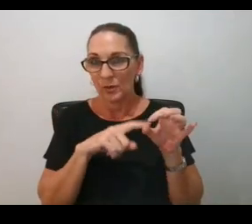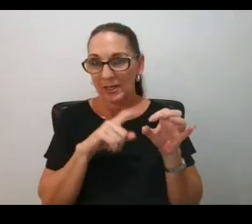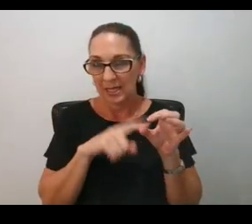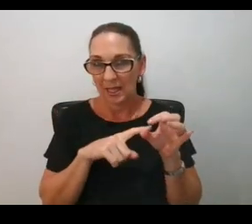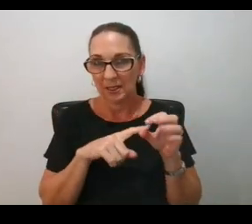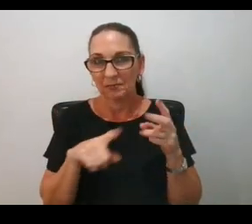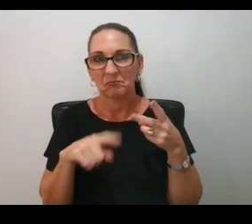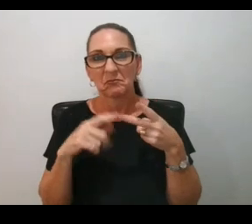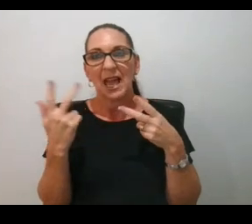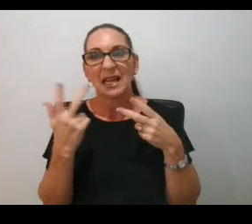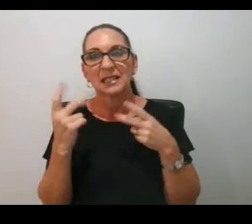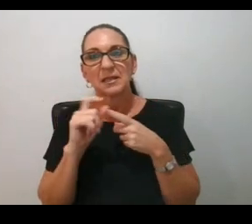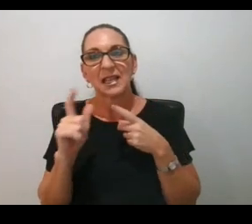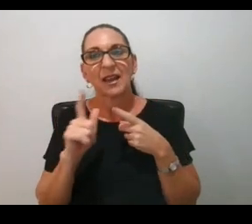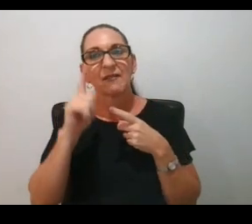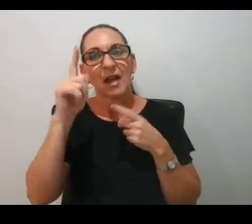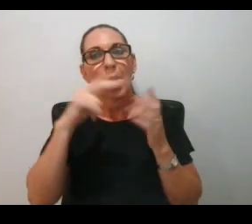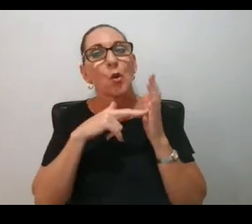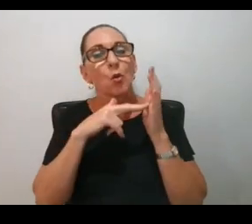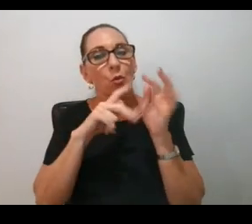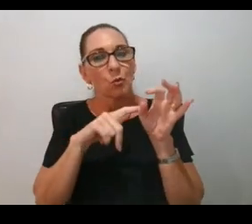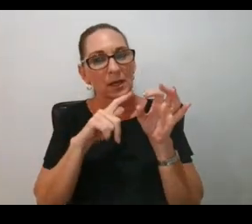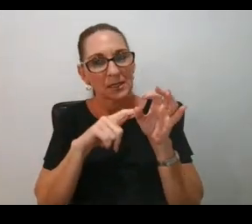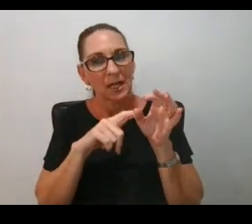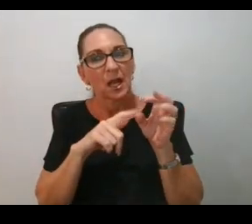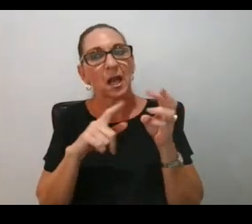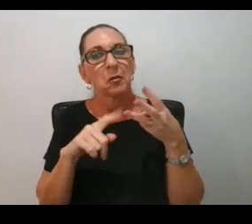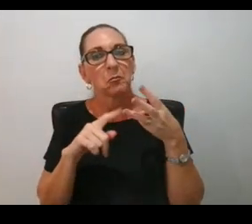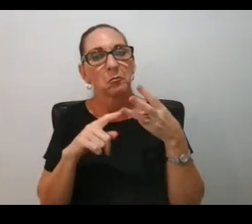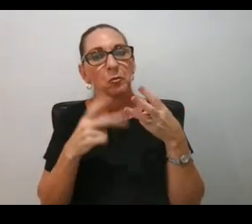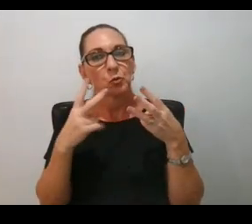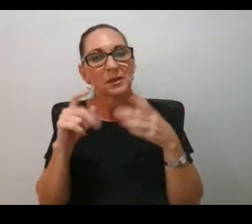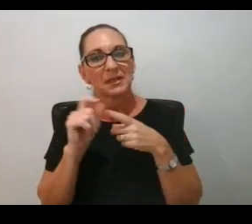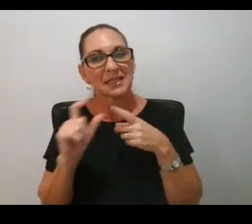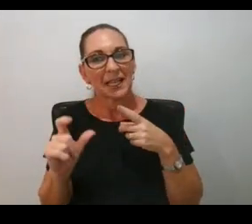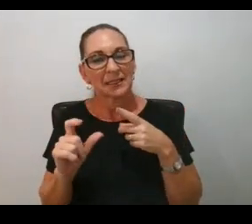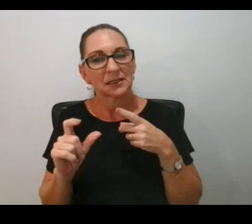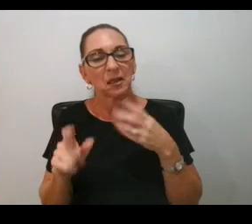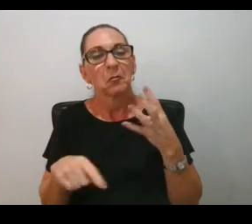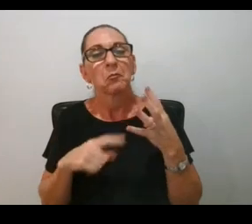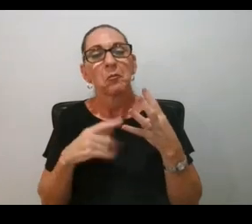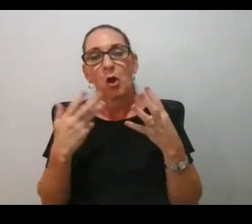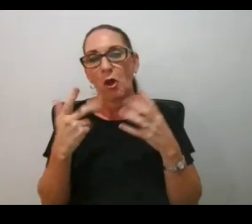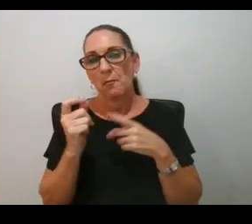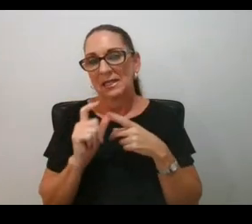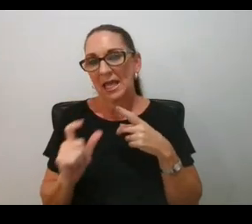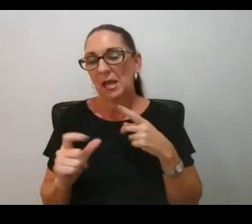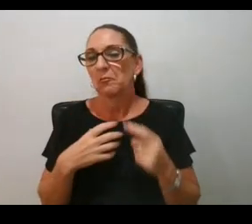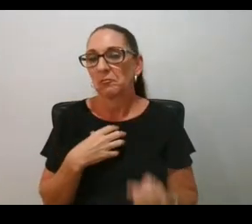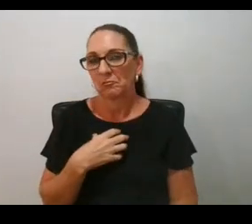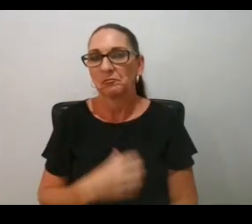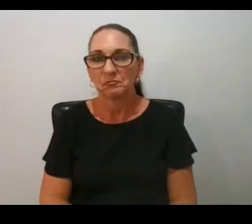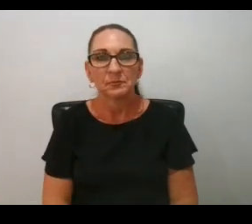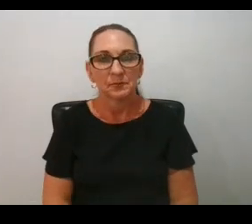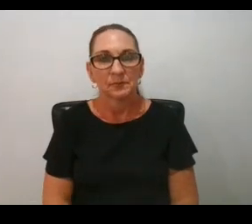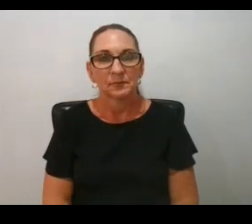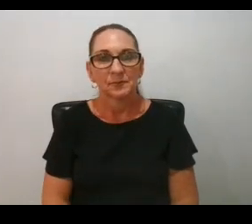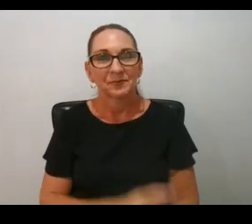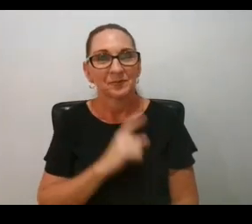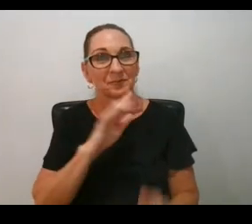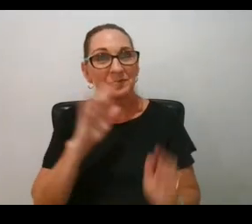18% are in Far North Queensland, 20% regional and about 9% out of Queensland. And shout out to all those